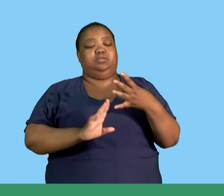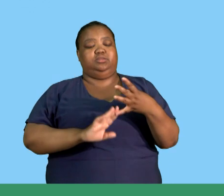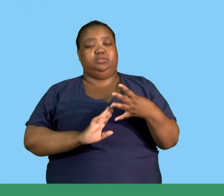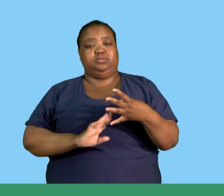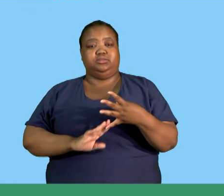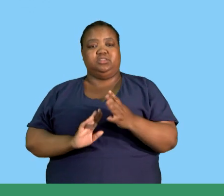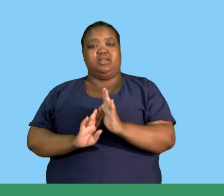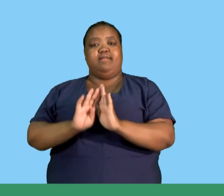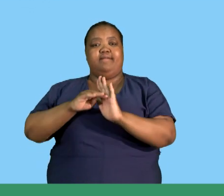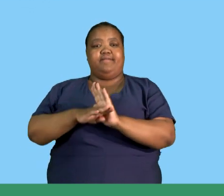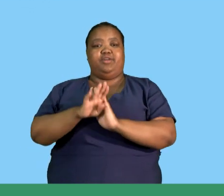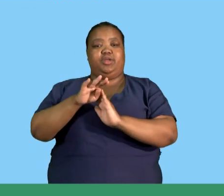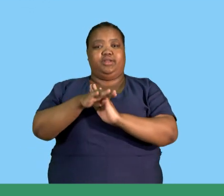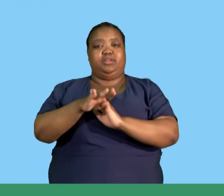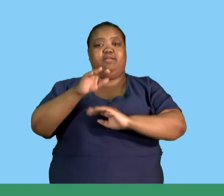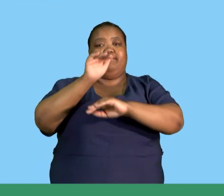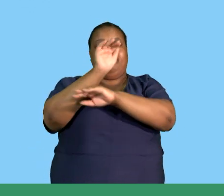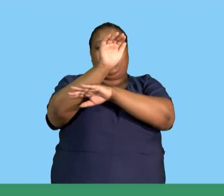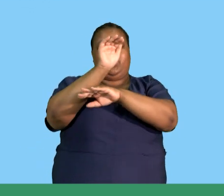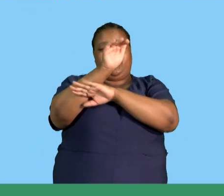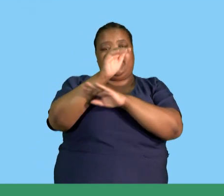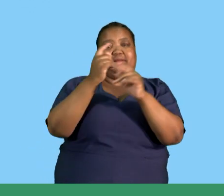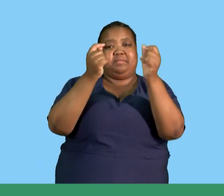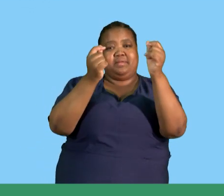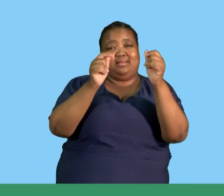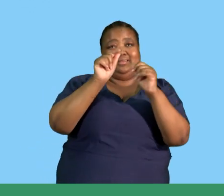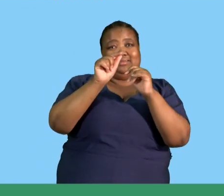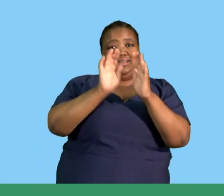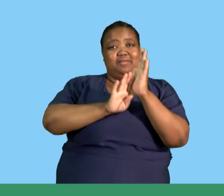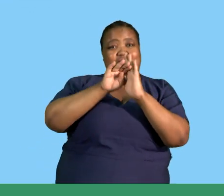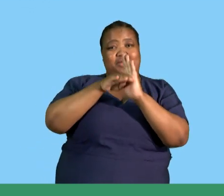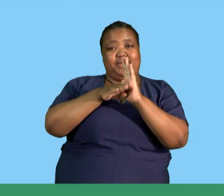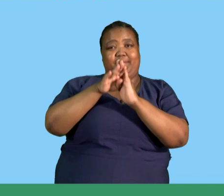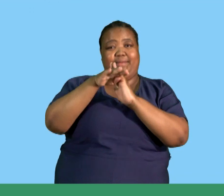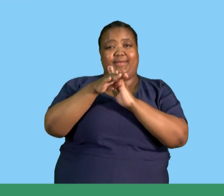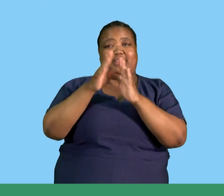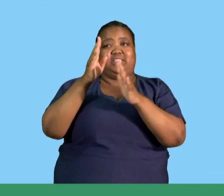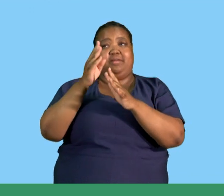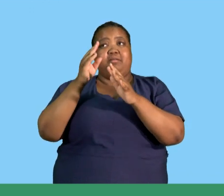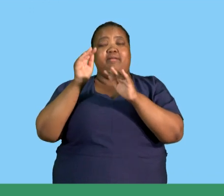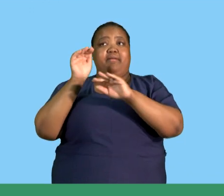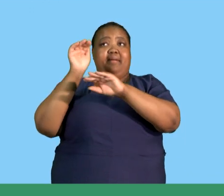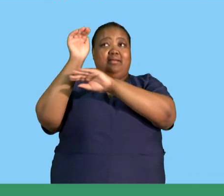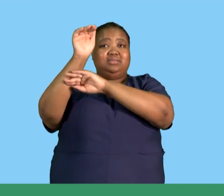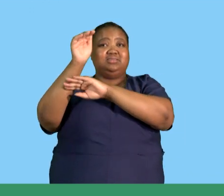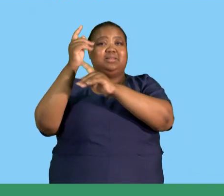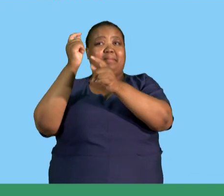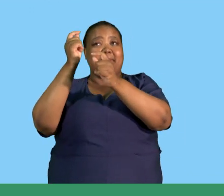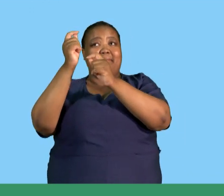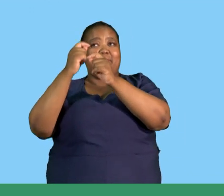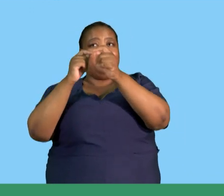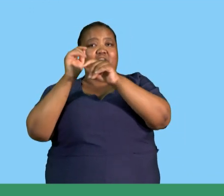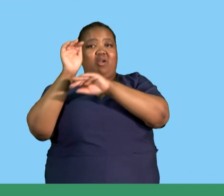challenge, it says fluctuations in foreign currencies are restricting imports. Fluctuations in